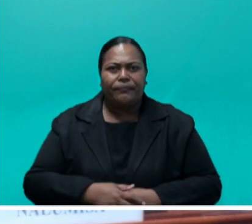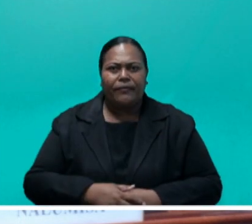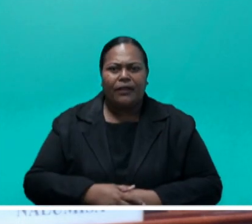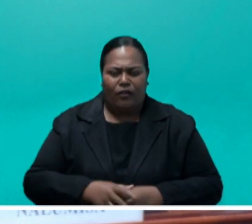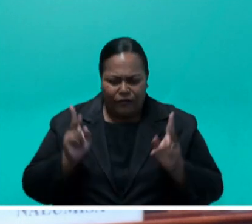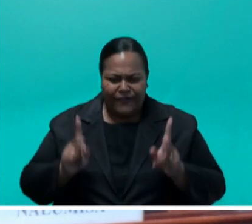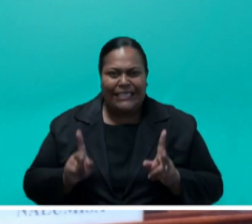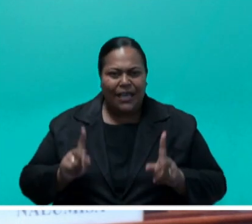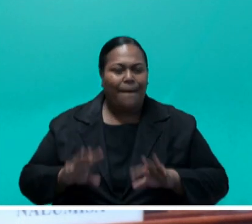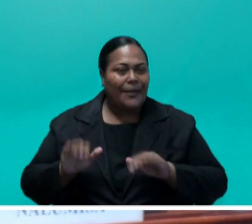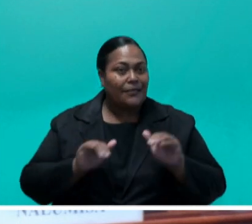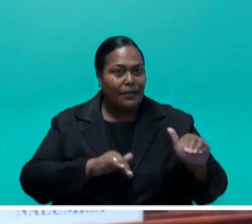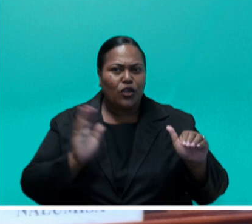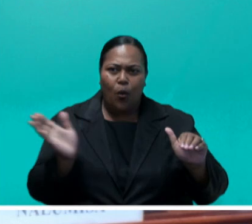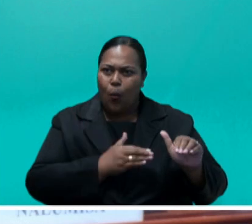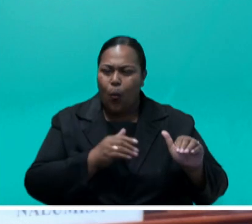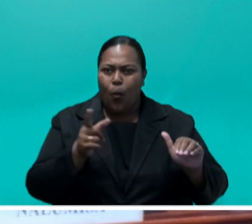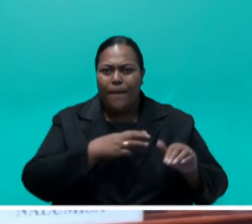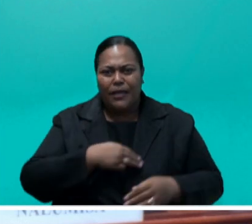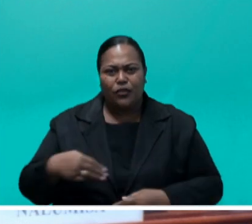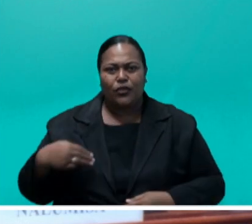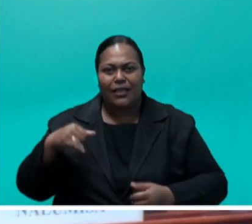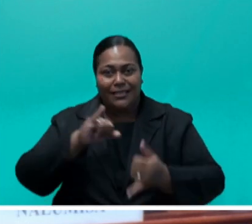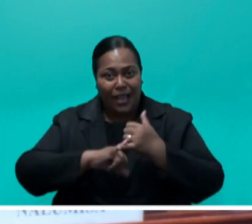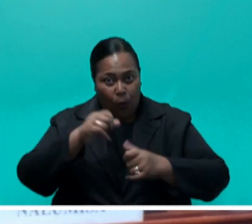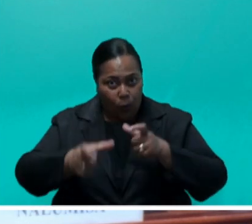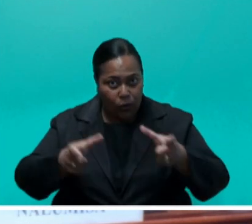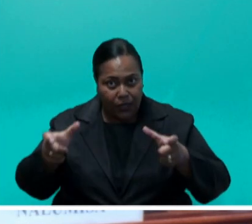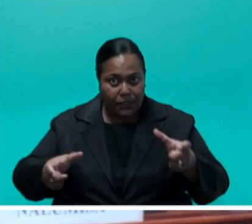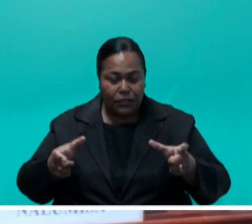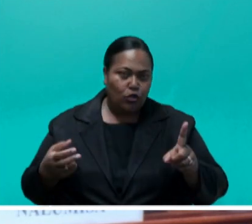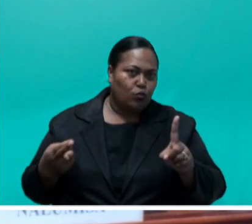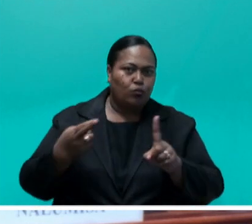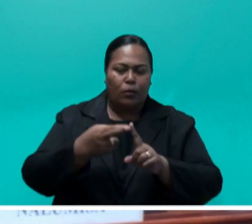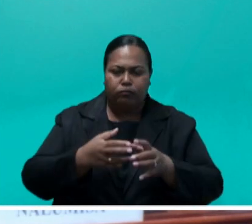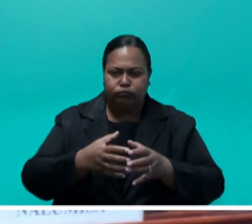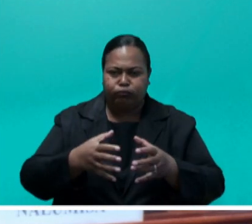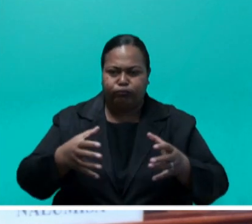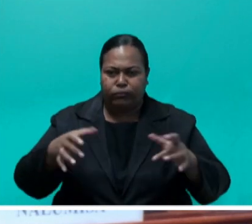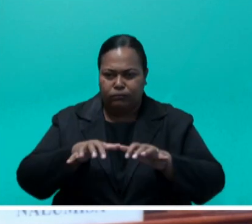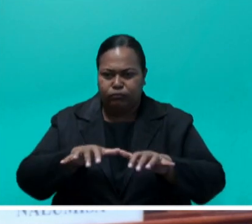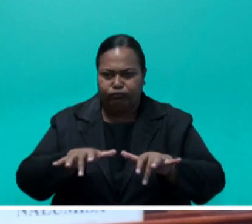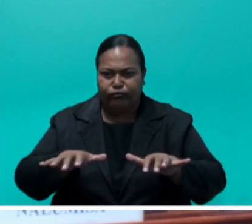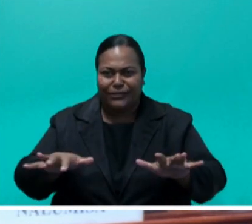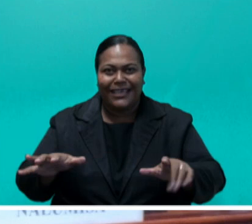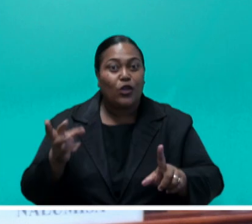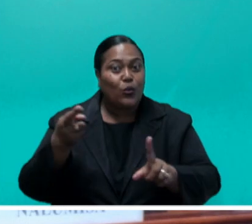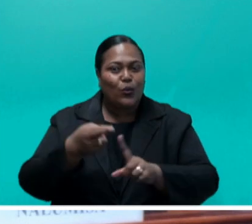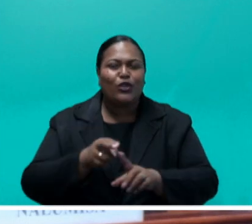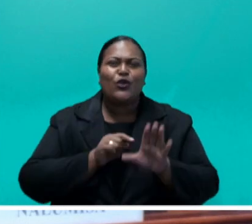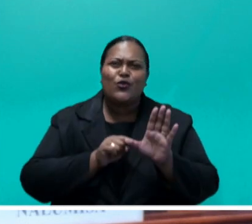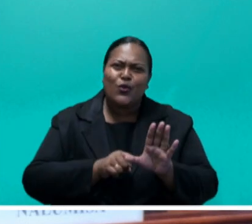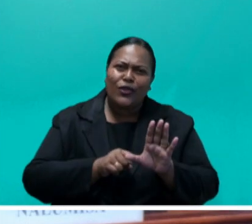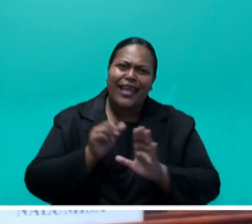collaborate with other ministries and stakeholders to reach a wider spectrum of youth aged 15